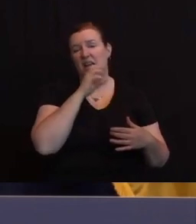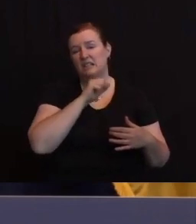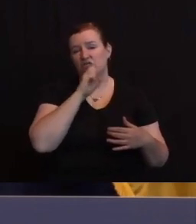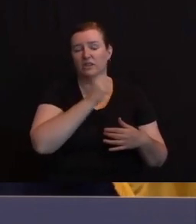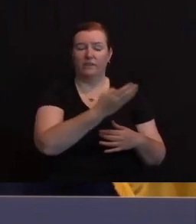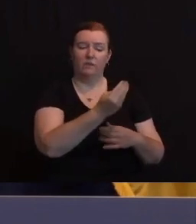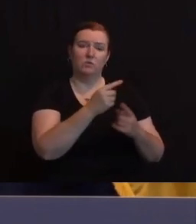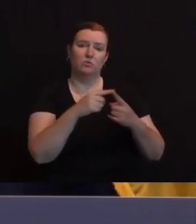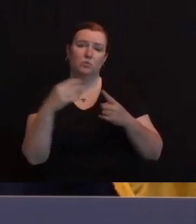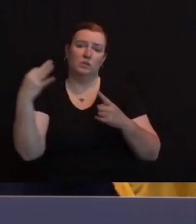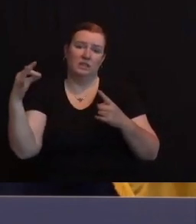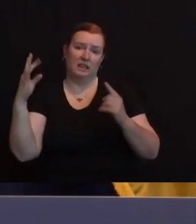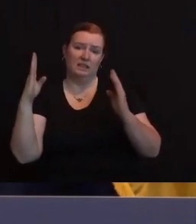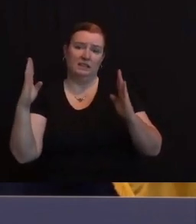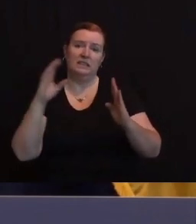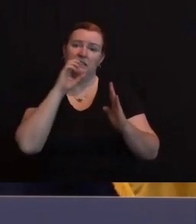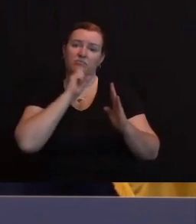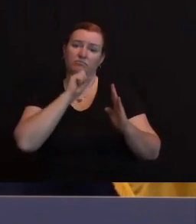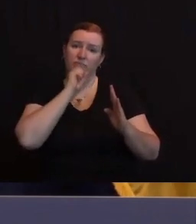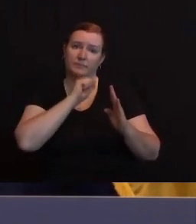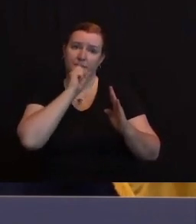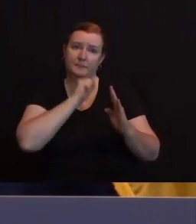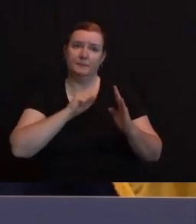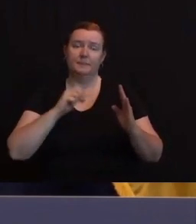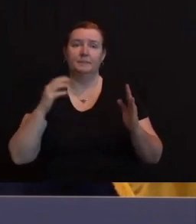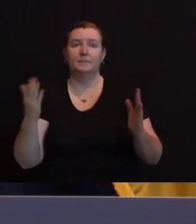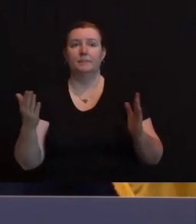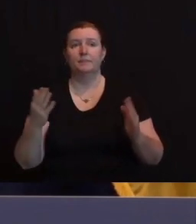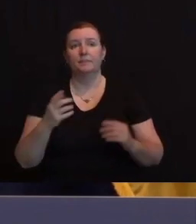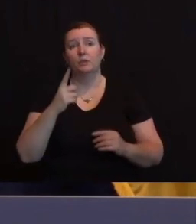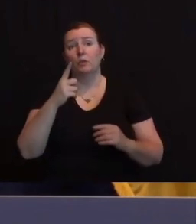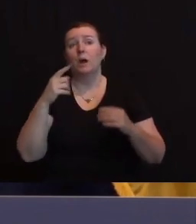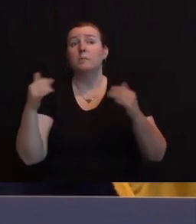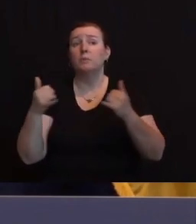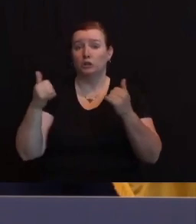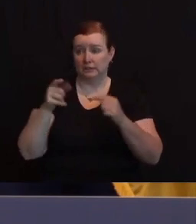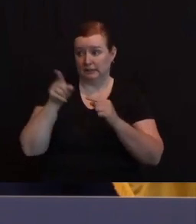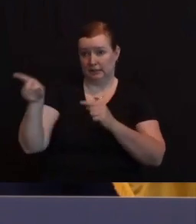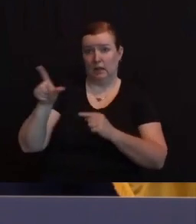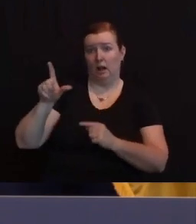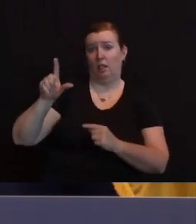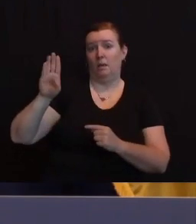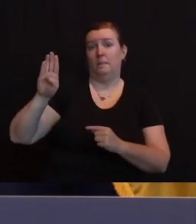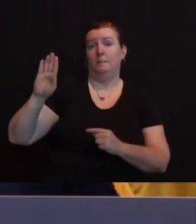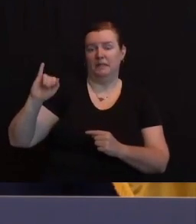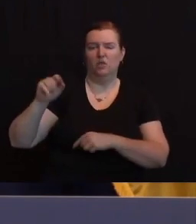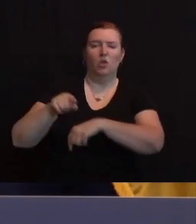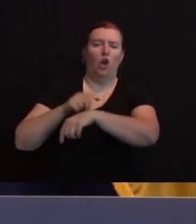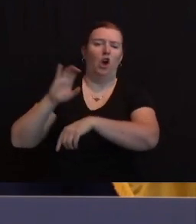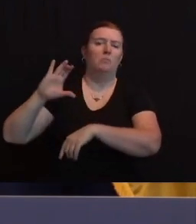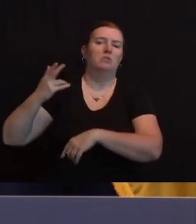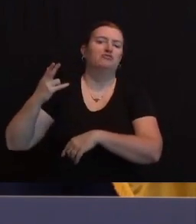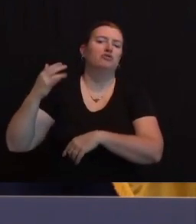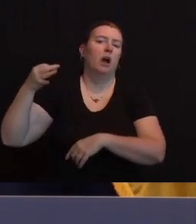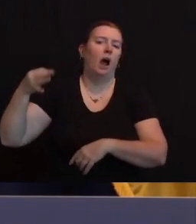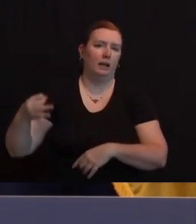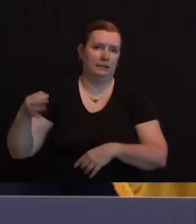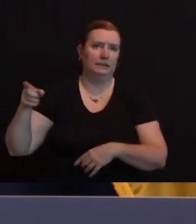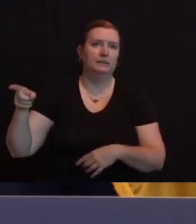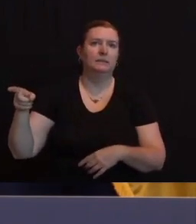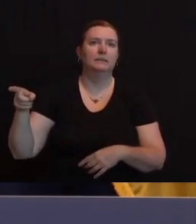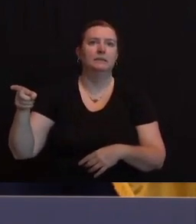Long Beach Island, which has now sidelined nearly 3 dozen lifeguards from Harvey Cedars and Surf City who have tested